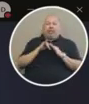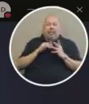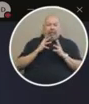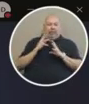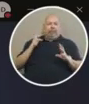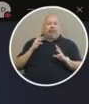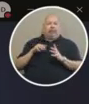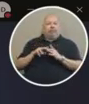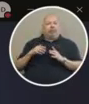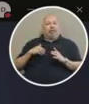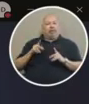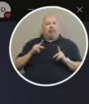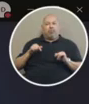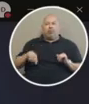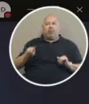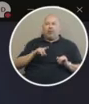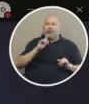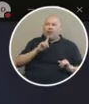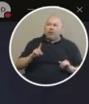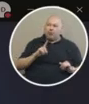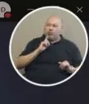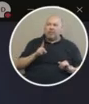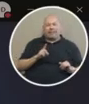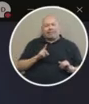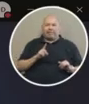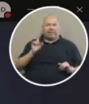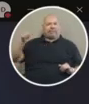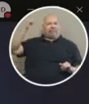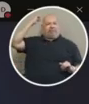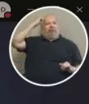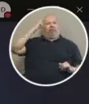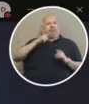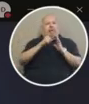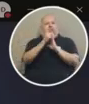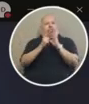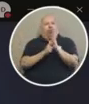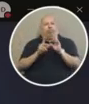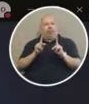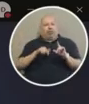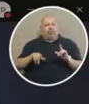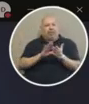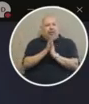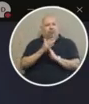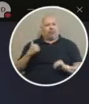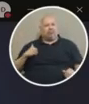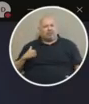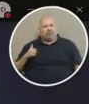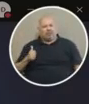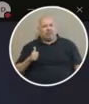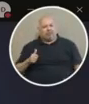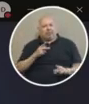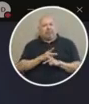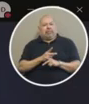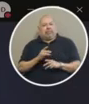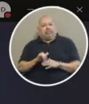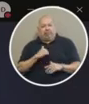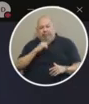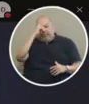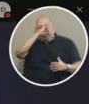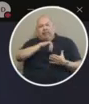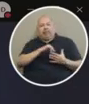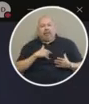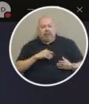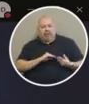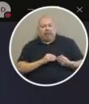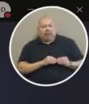falls on the public. Short of martial law, you need people to just be responsible for themselves and keep that. I think the